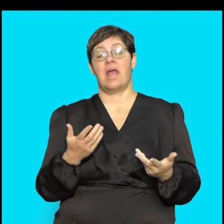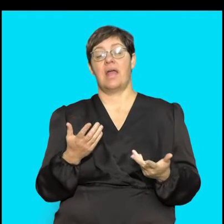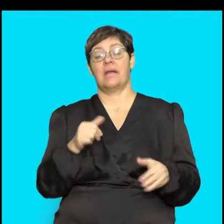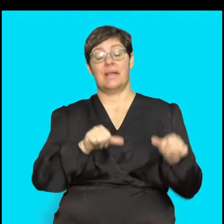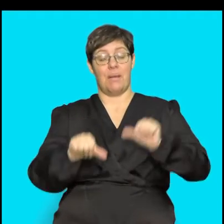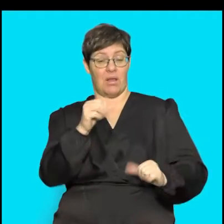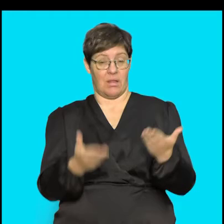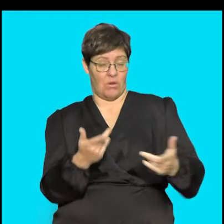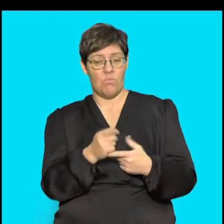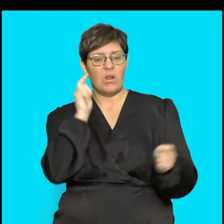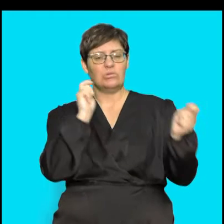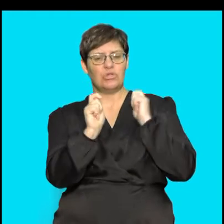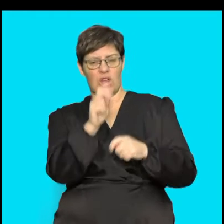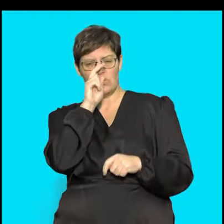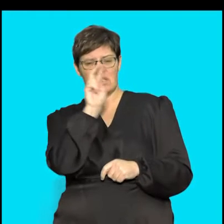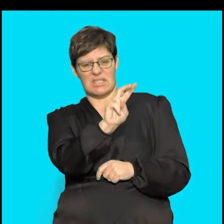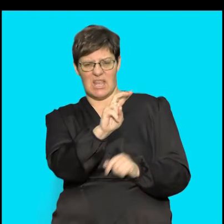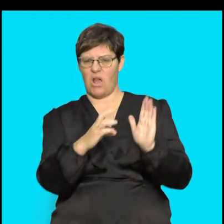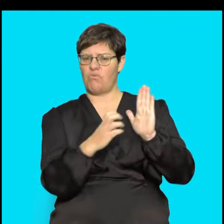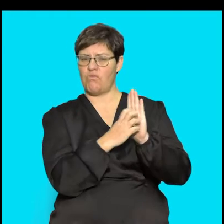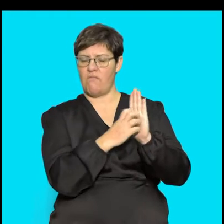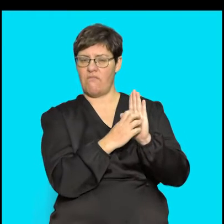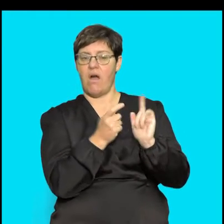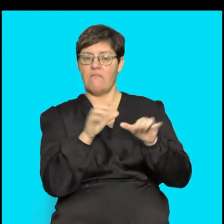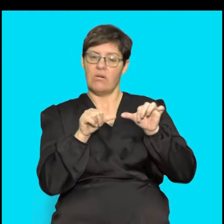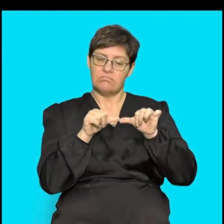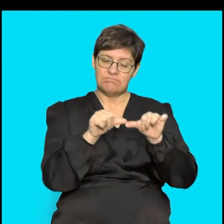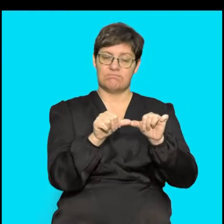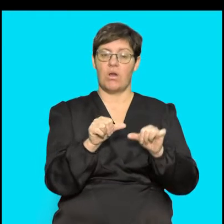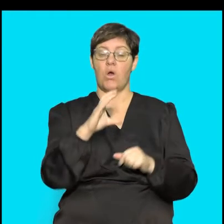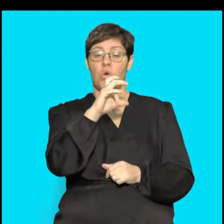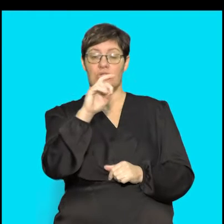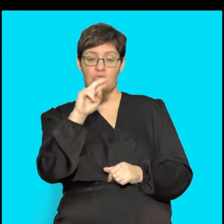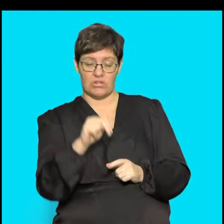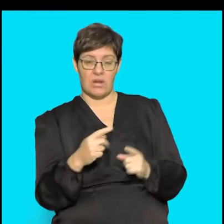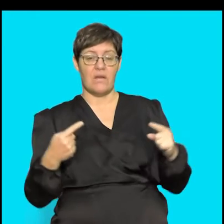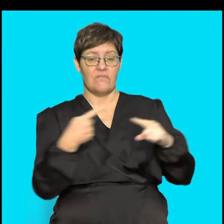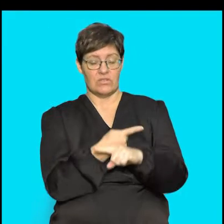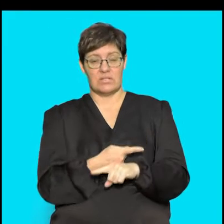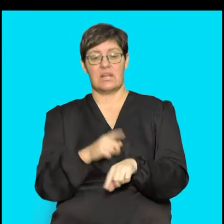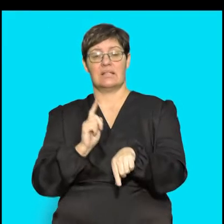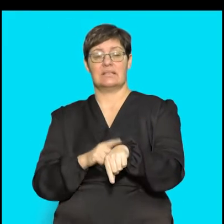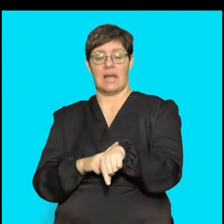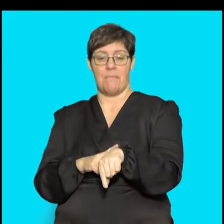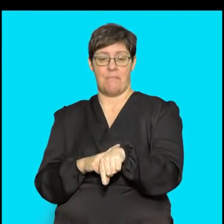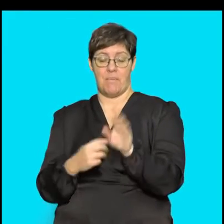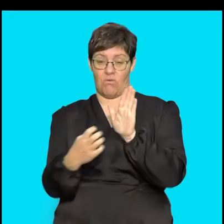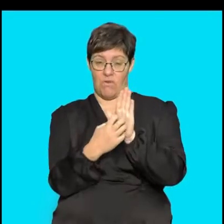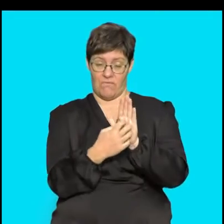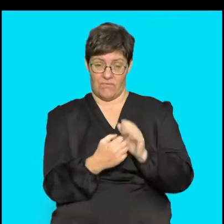equilibrium, what changes will be seen on the graph of a concentration versus time